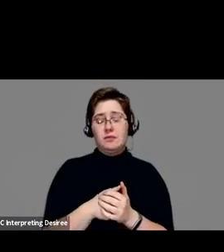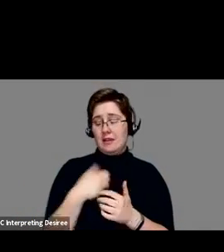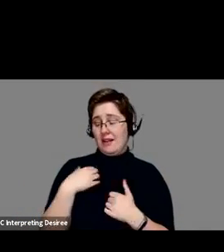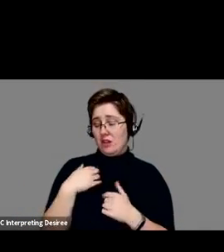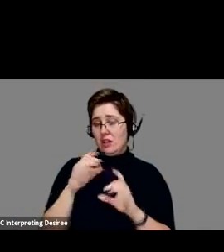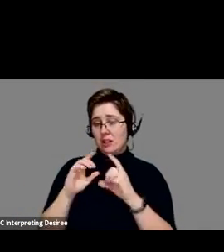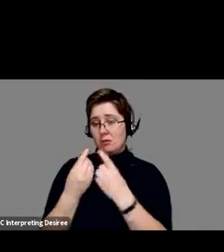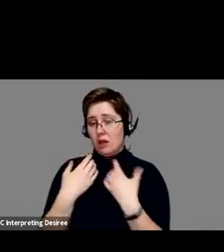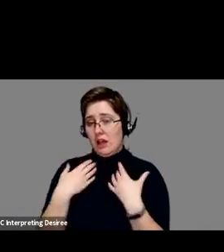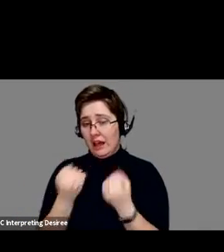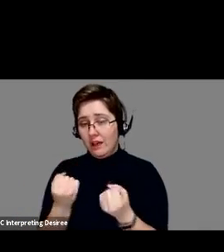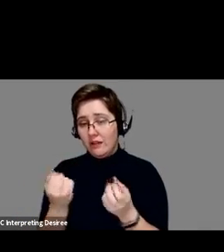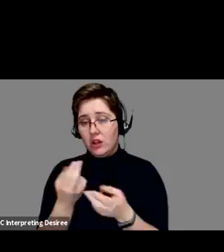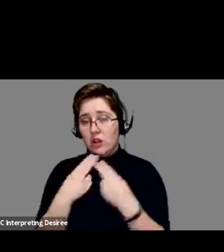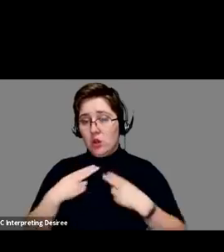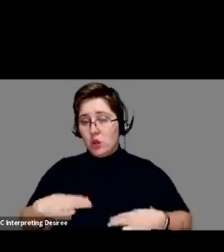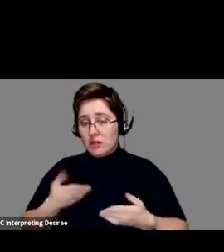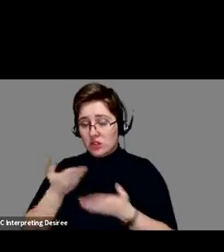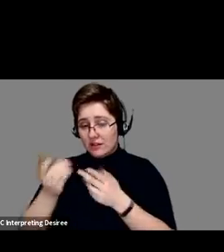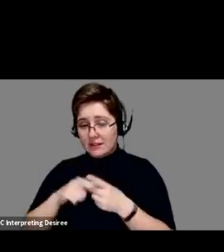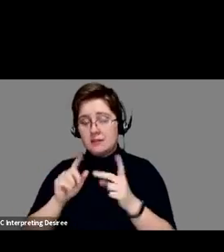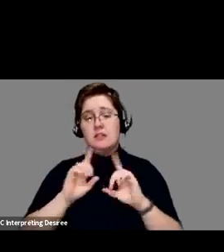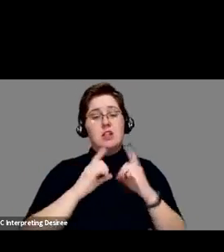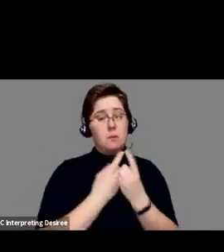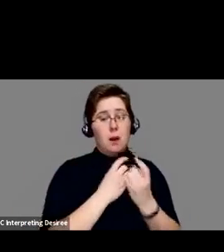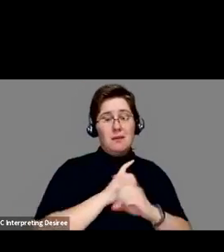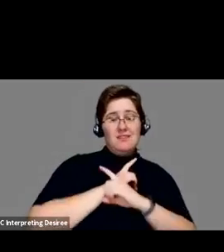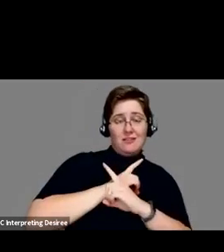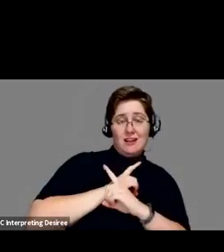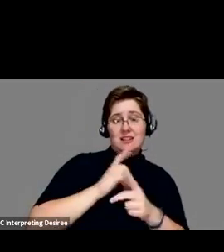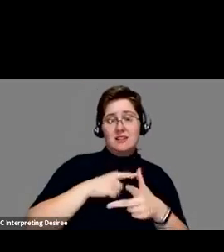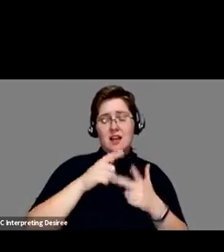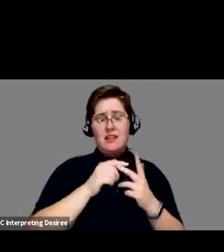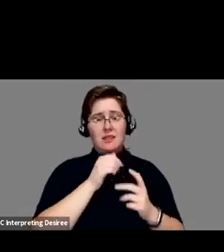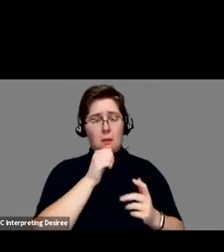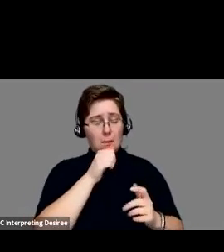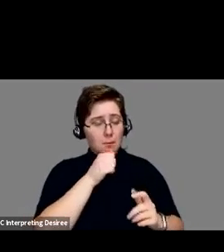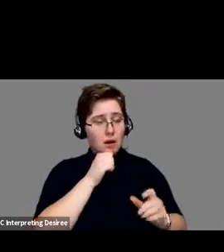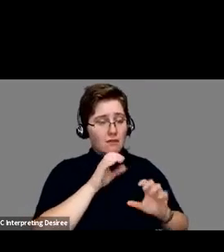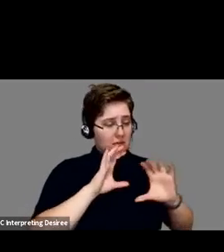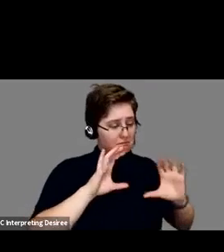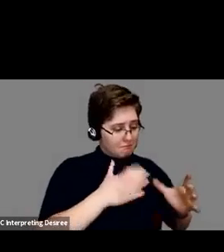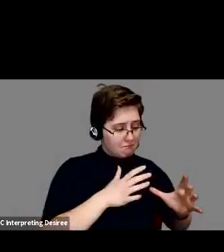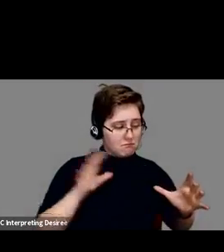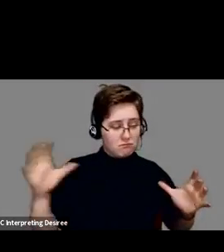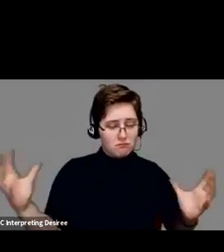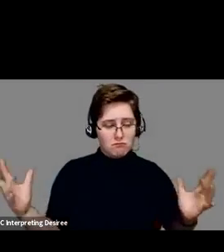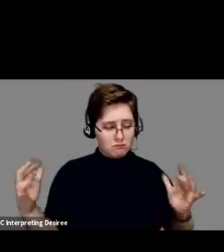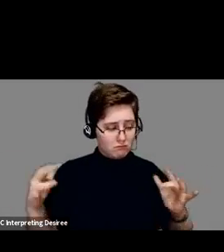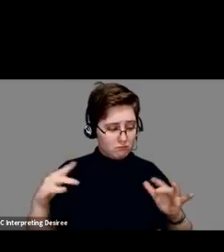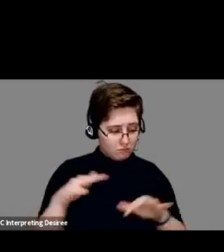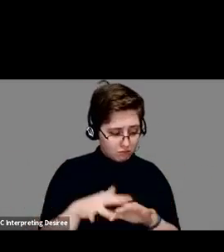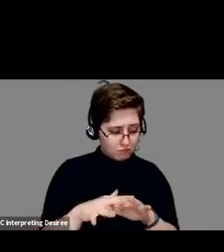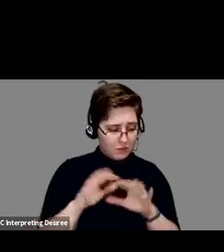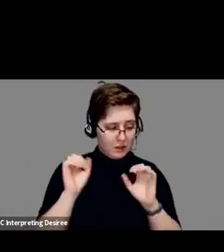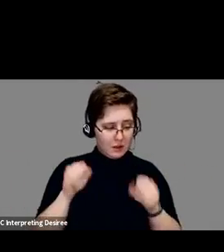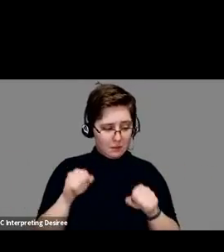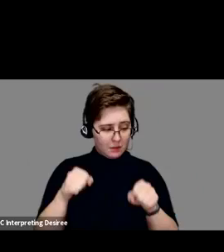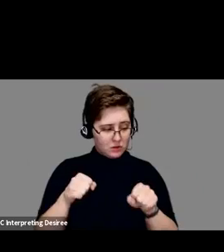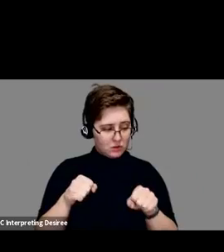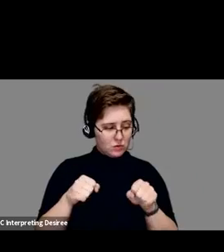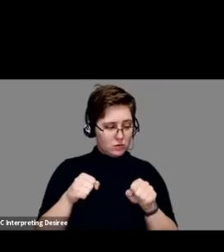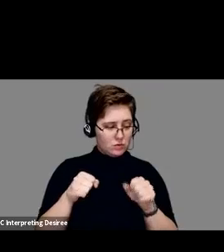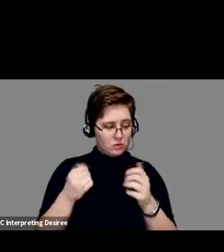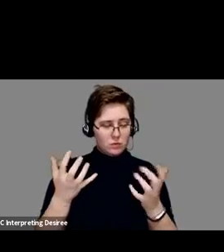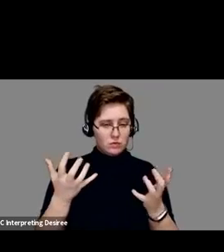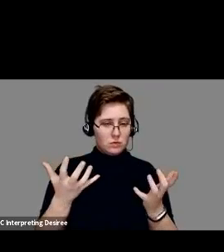Human Services, the Department of Defense, and the private sector together to be able to